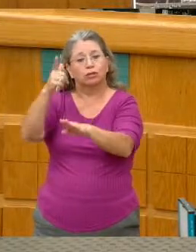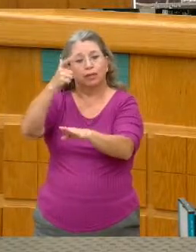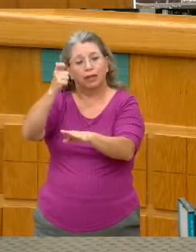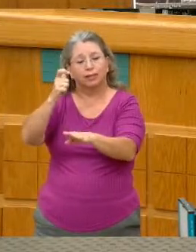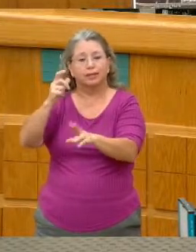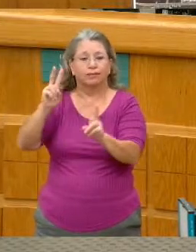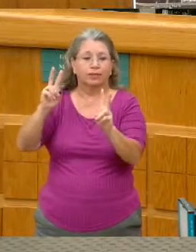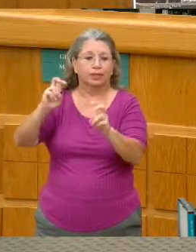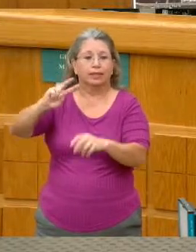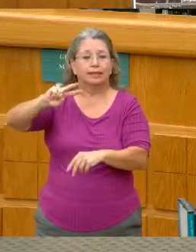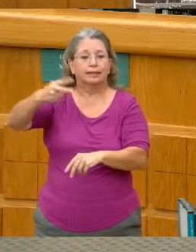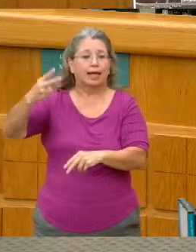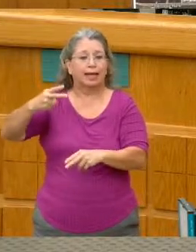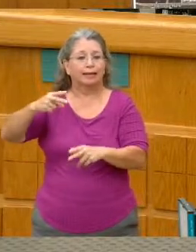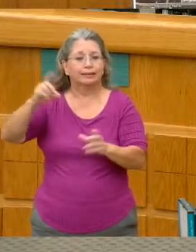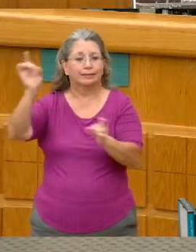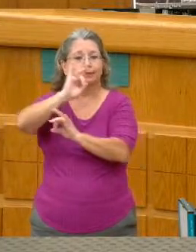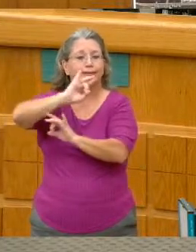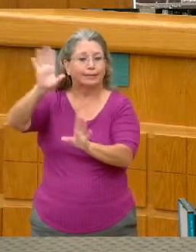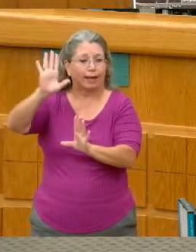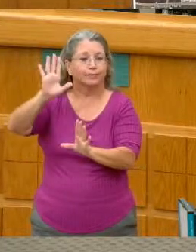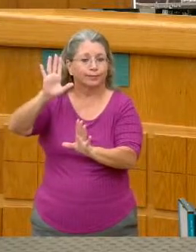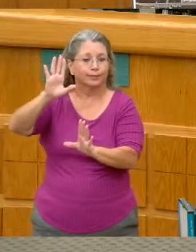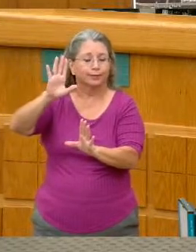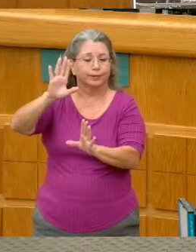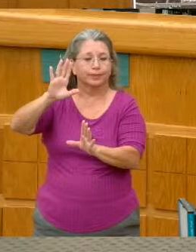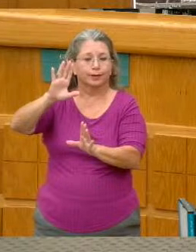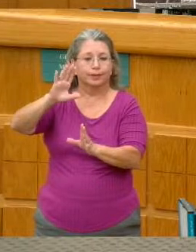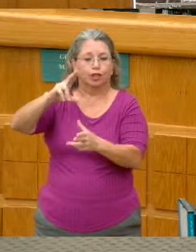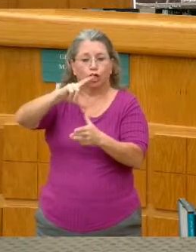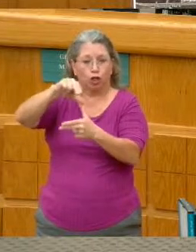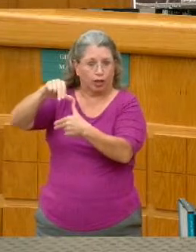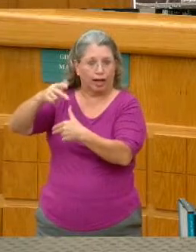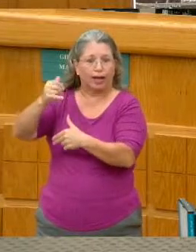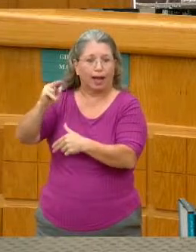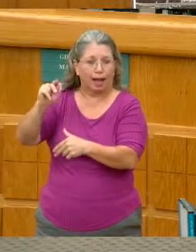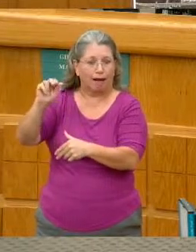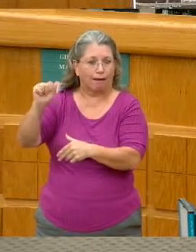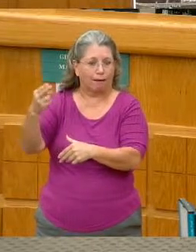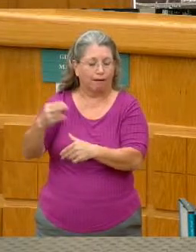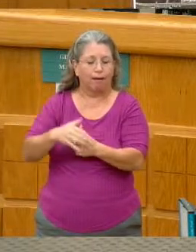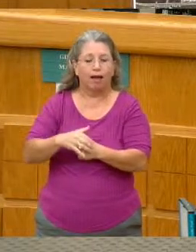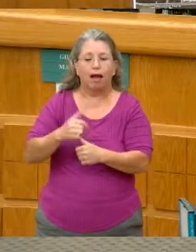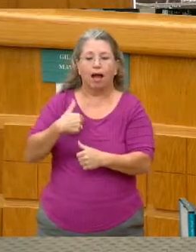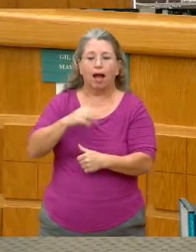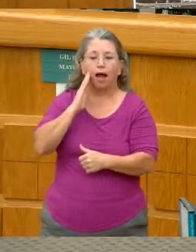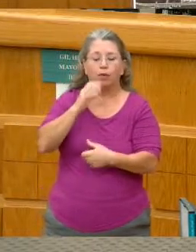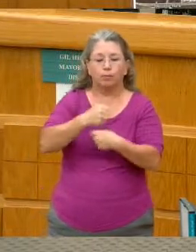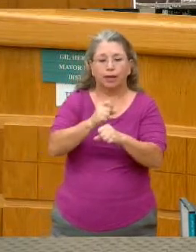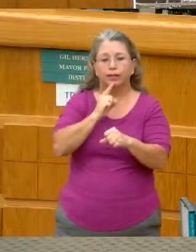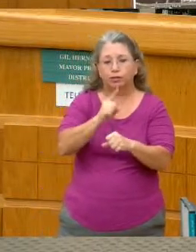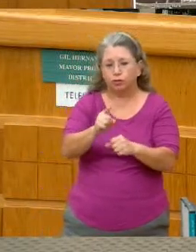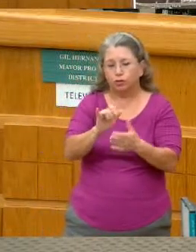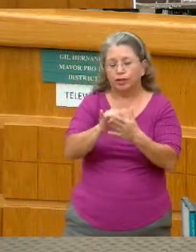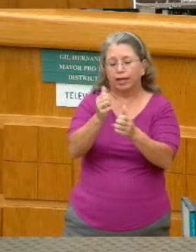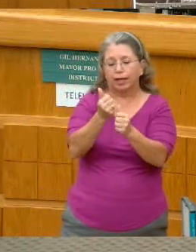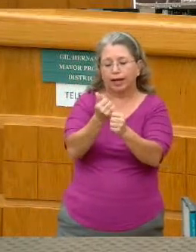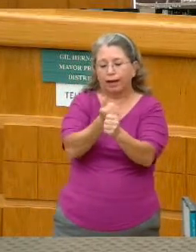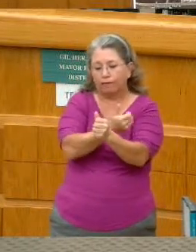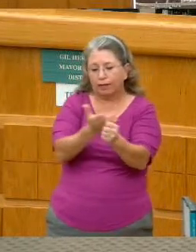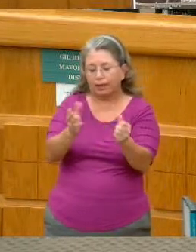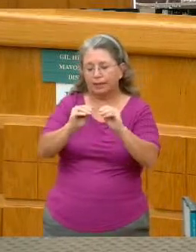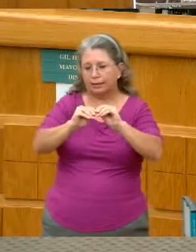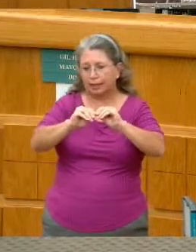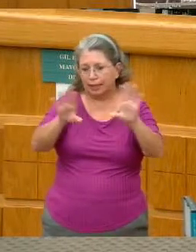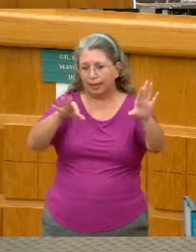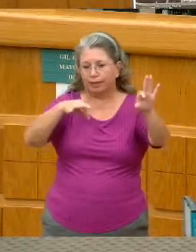disaster that is Hurricane Hannah. I will make certain that all of this is delineated for you on our website. I would ask